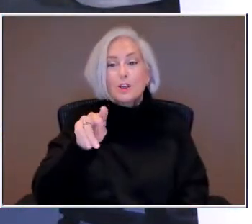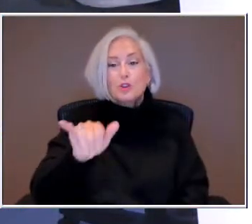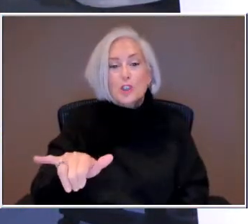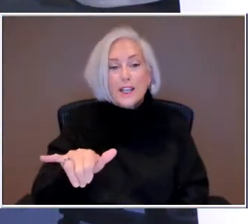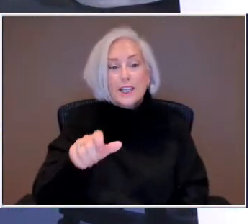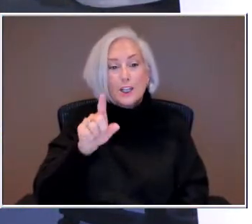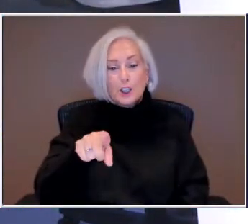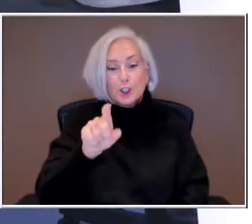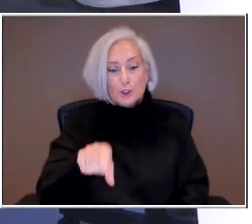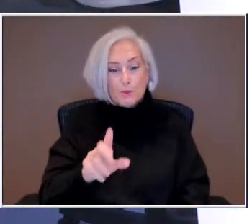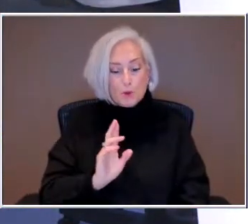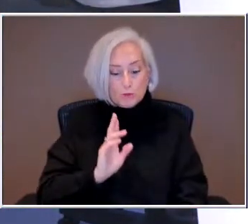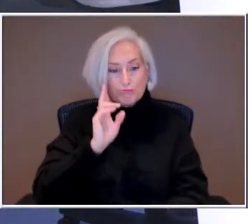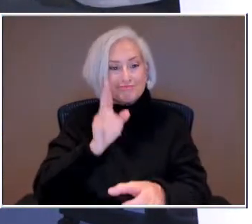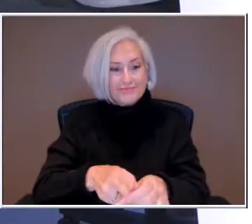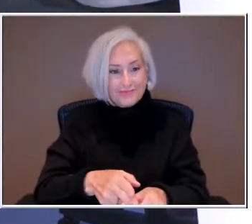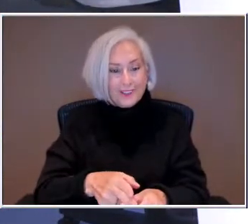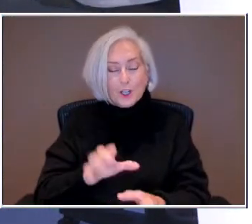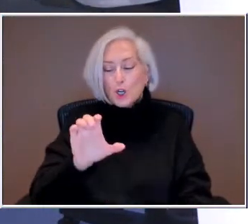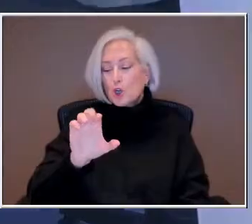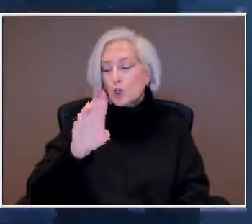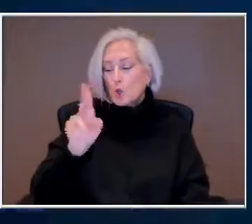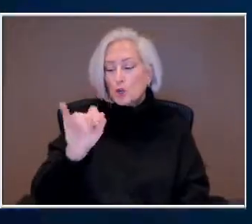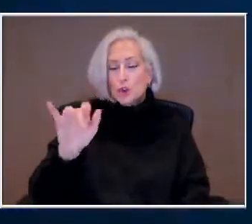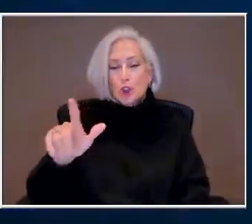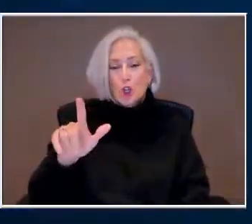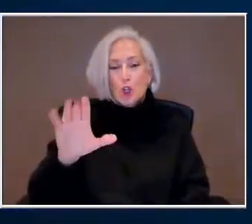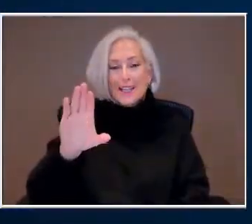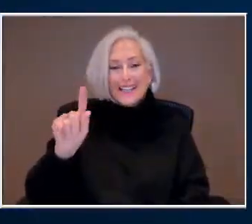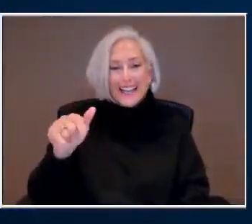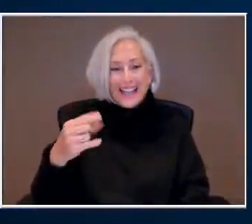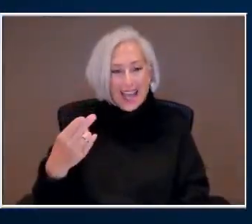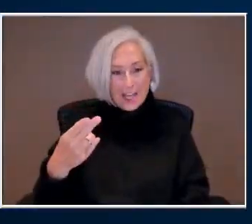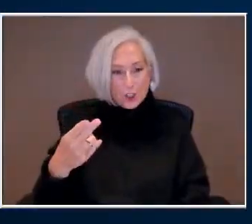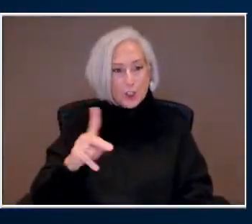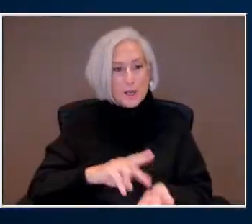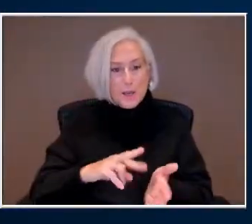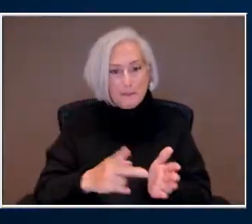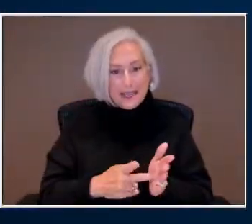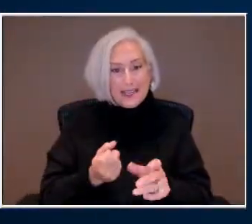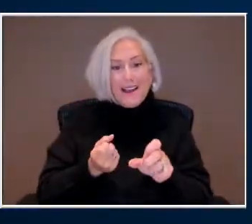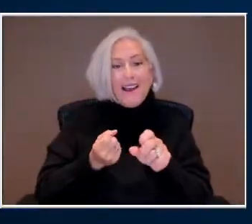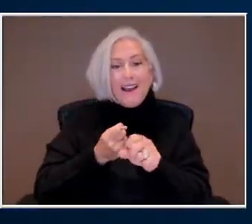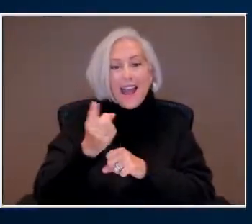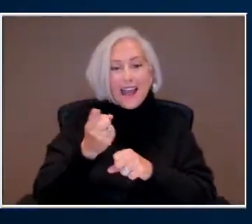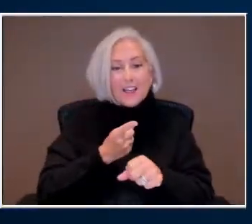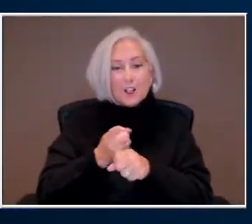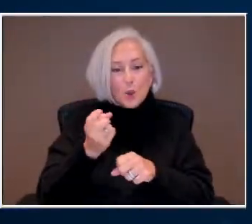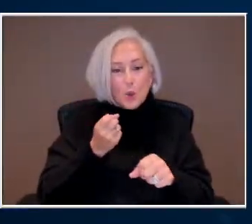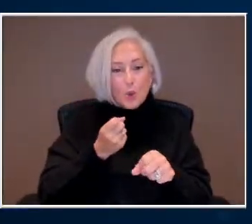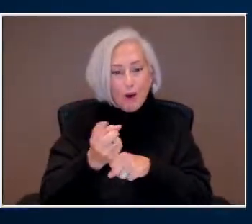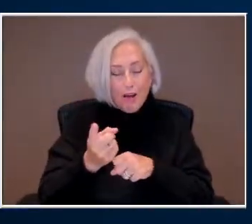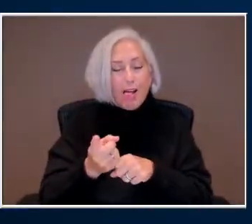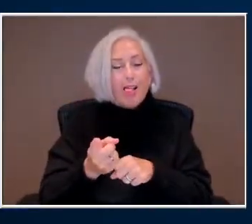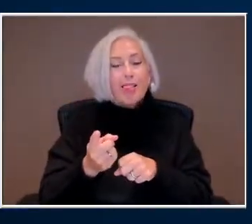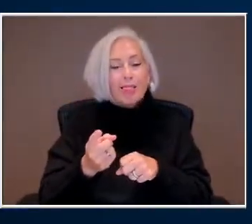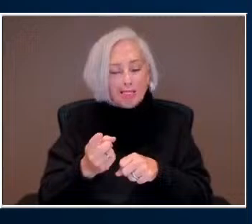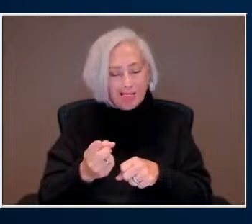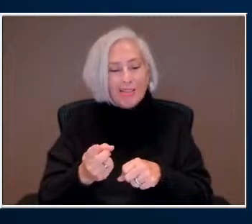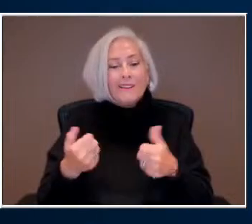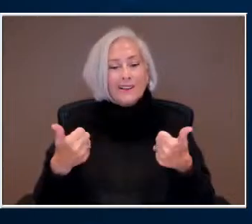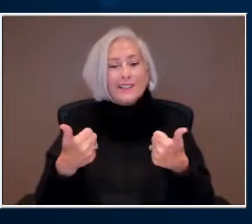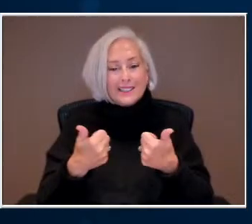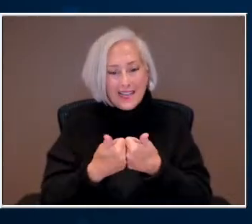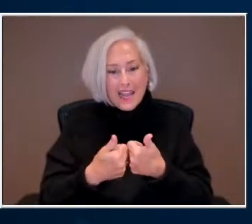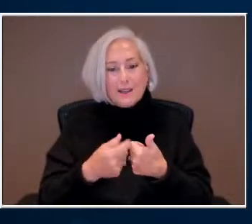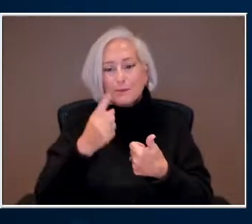Crucial Catch. That is the annual NFL initiative for the prevention and early detection of 7 screenable cancers.